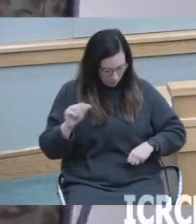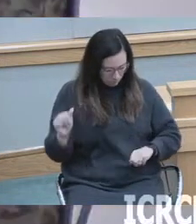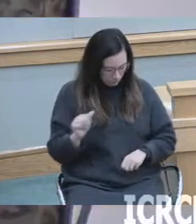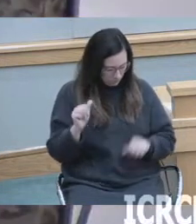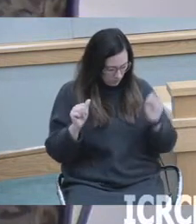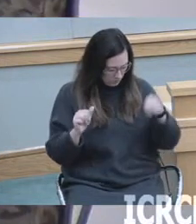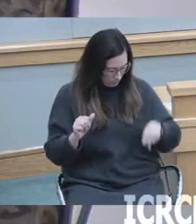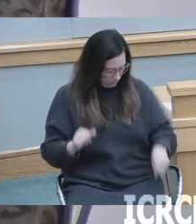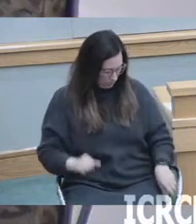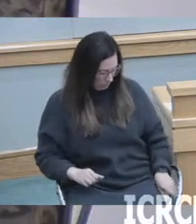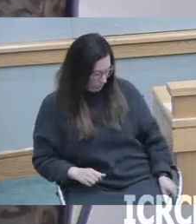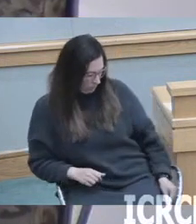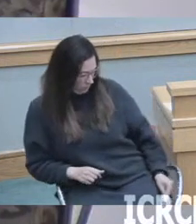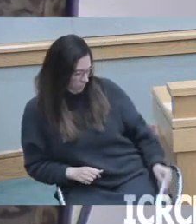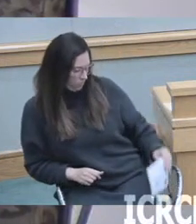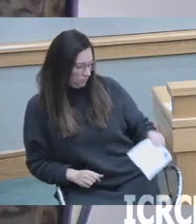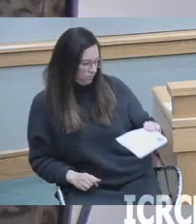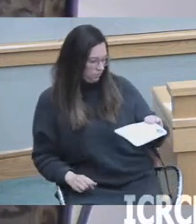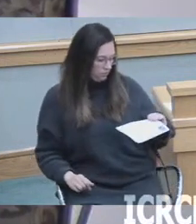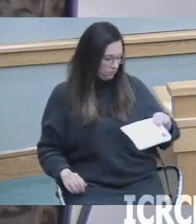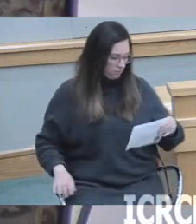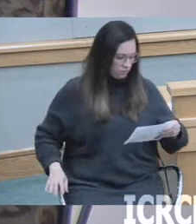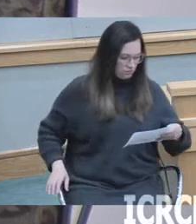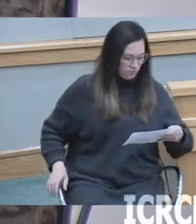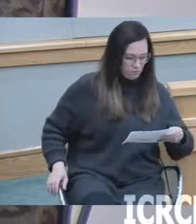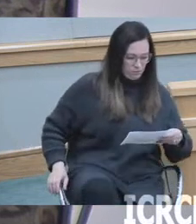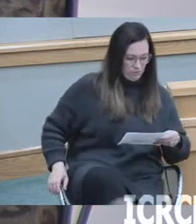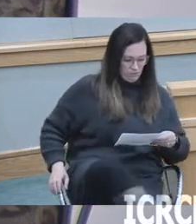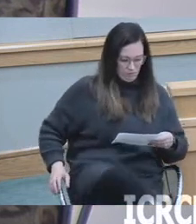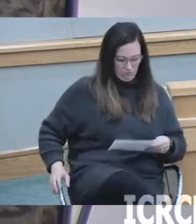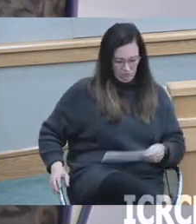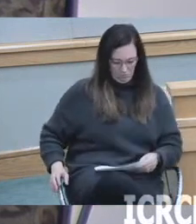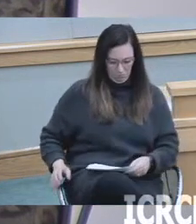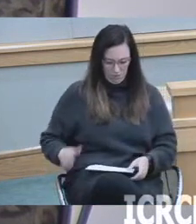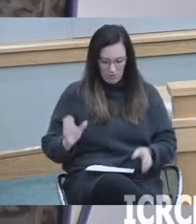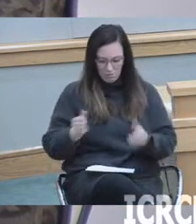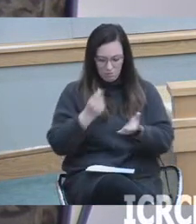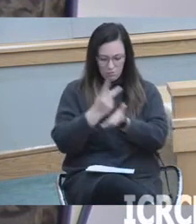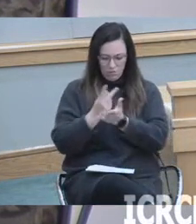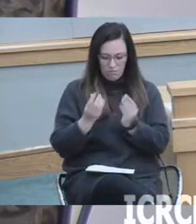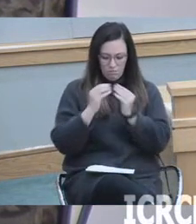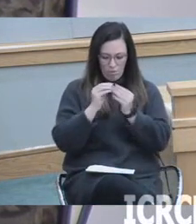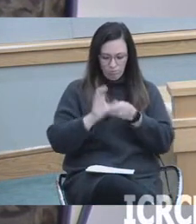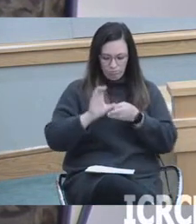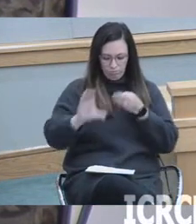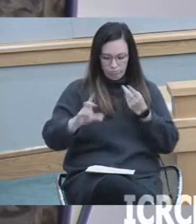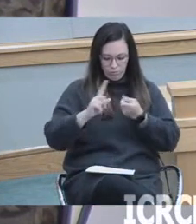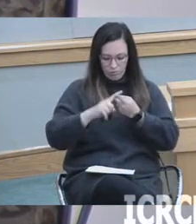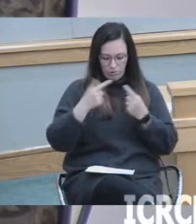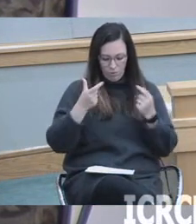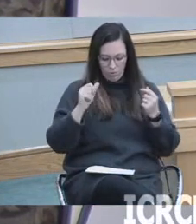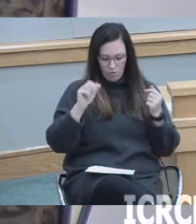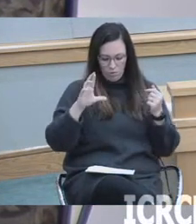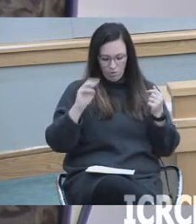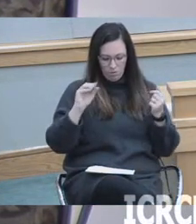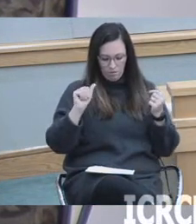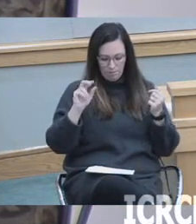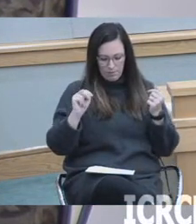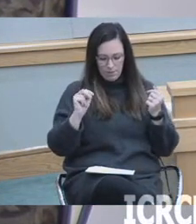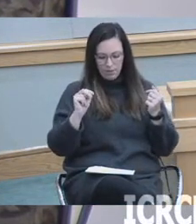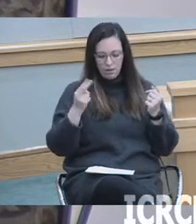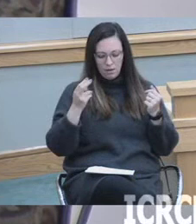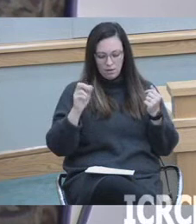Albrecht. Yes. An ordinance approving an additional appropriation in the Gorman Heritage Farm funds